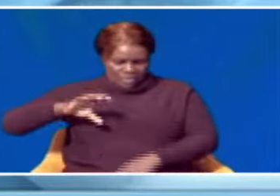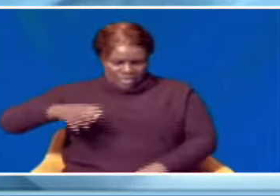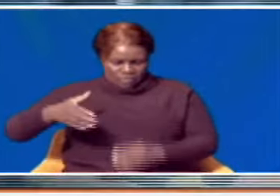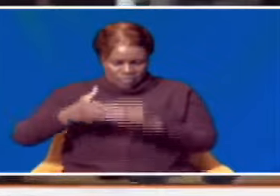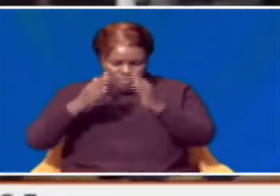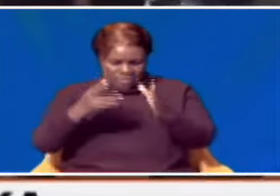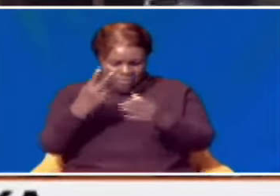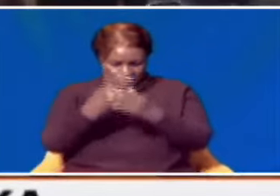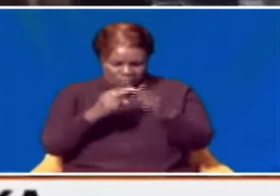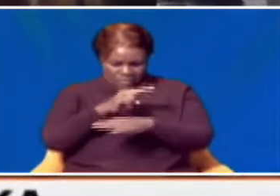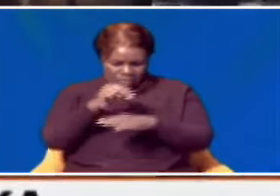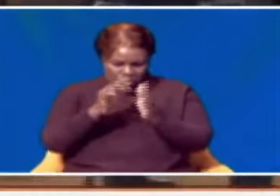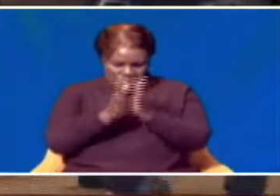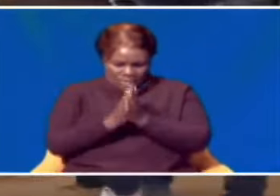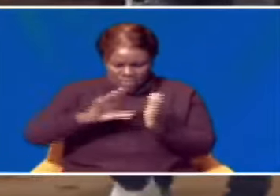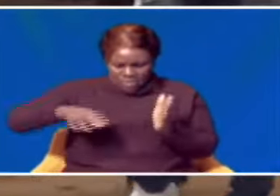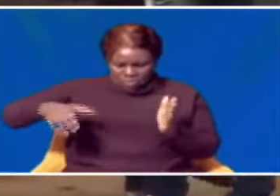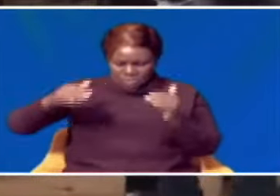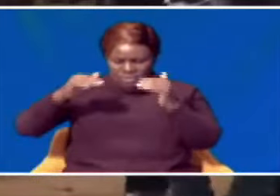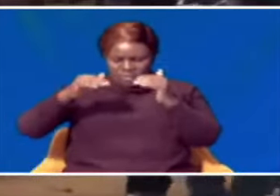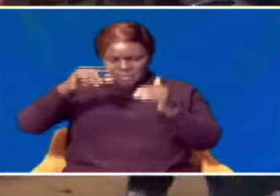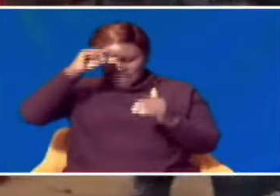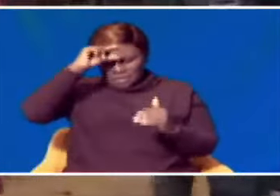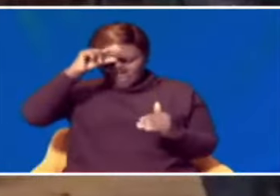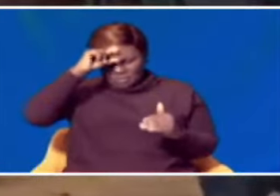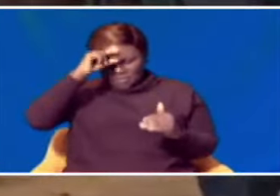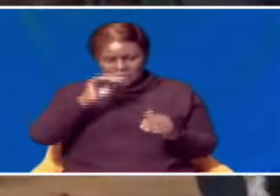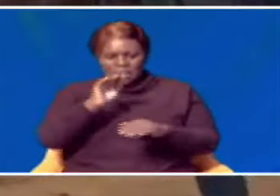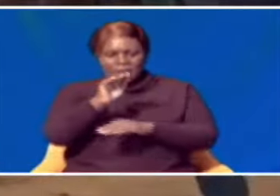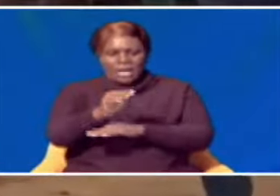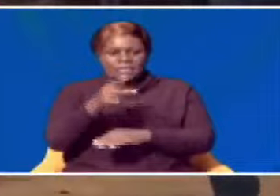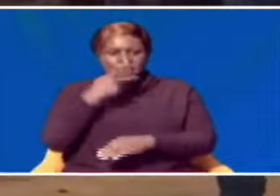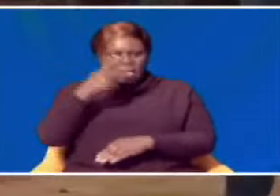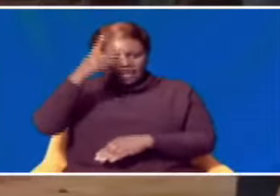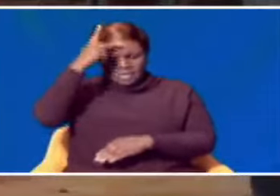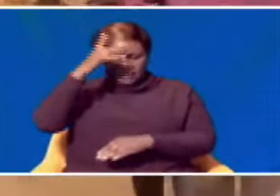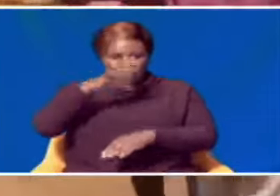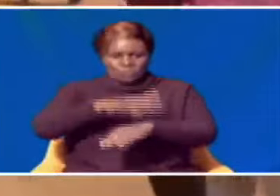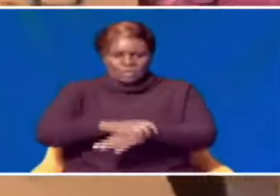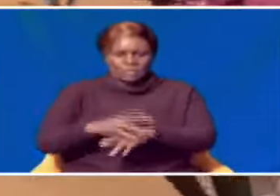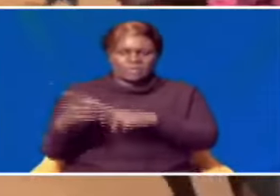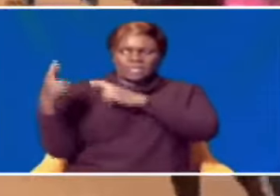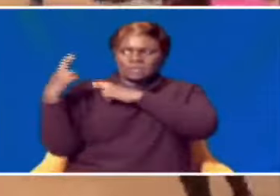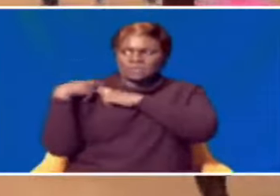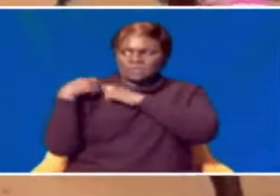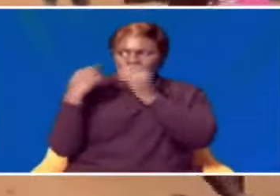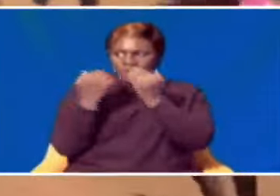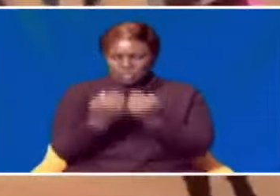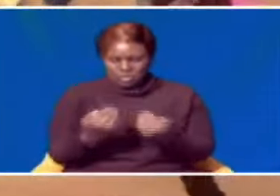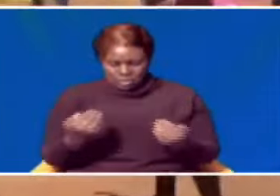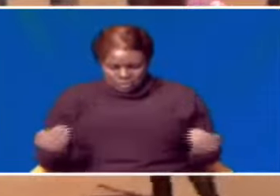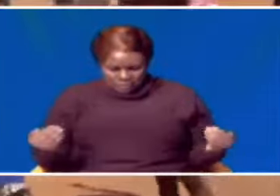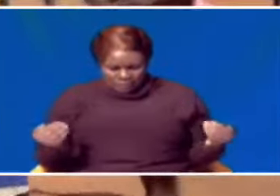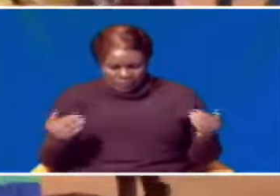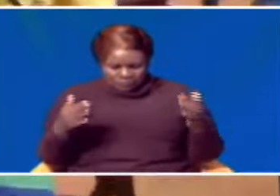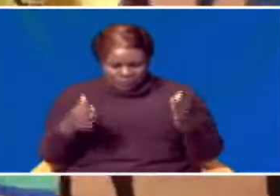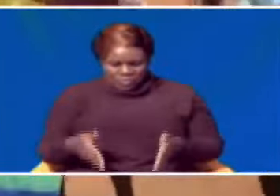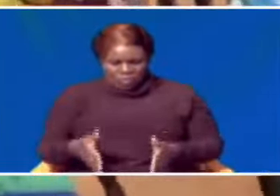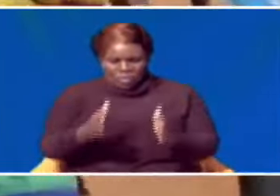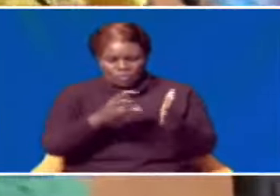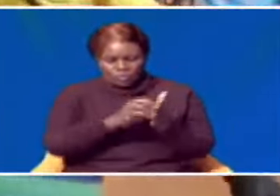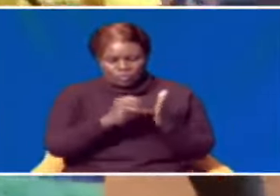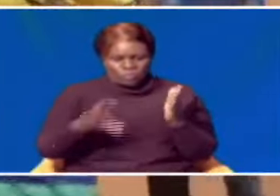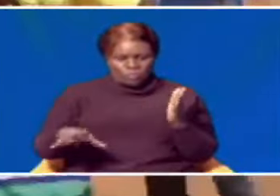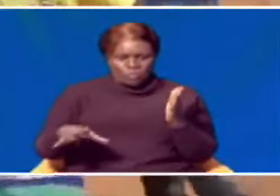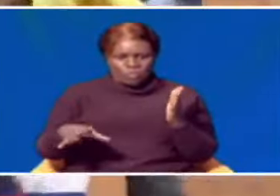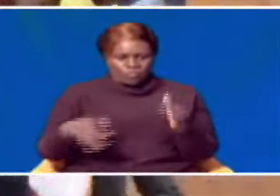Leaders from both the national and county government have urged parents to take responsibility for their children as a means of